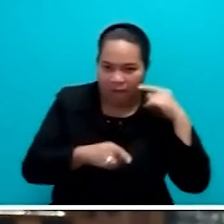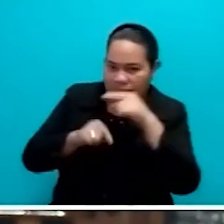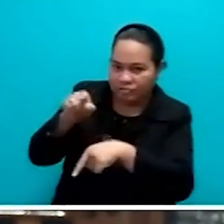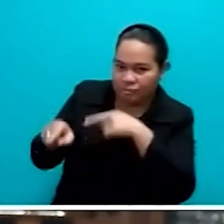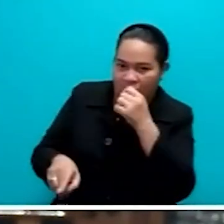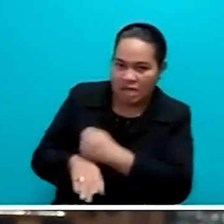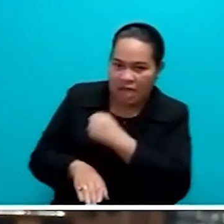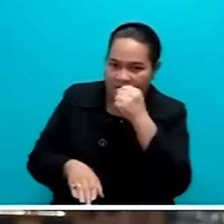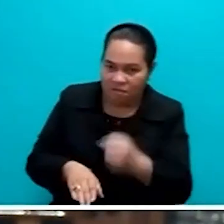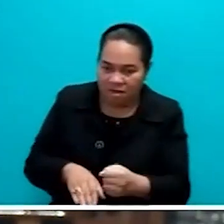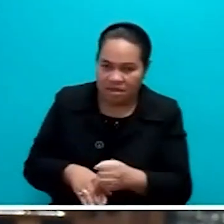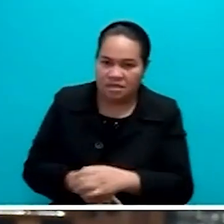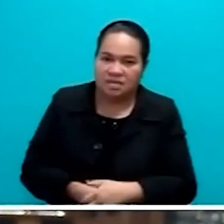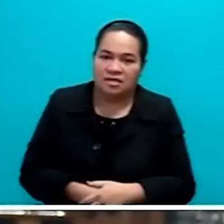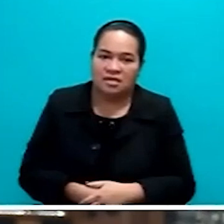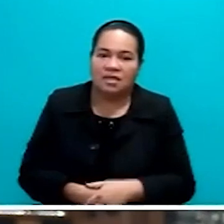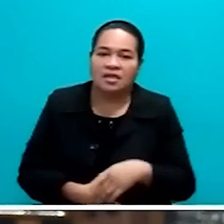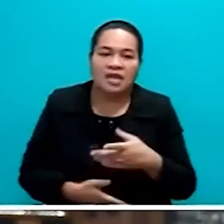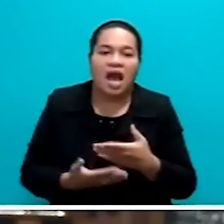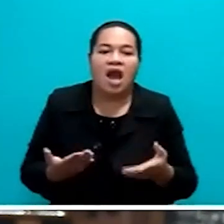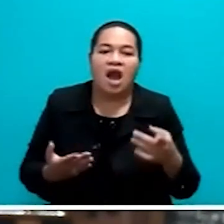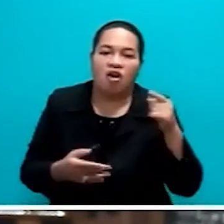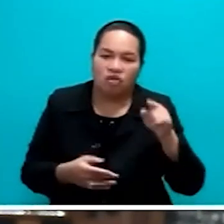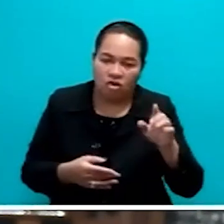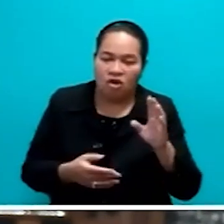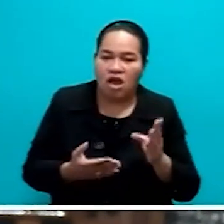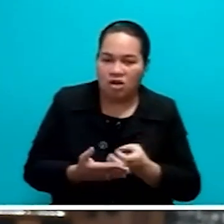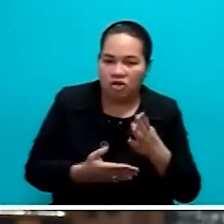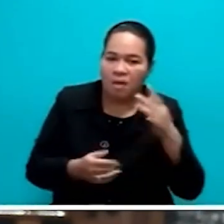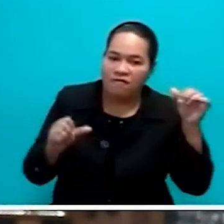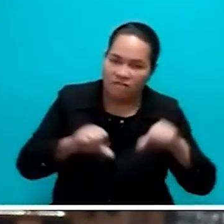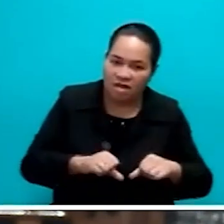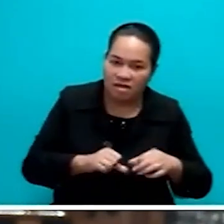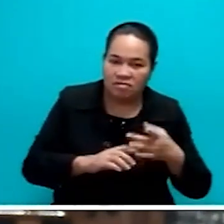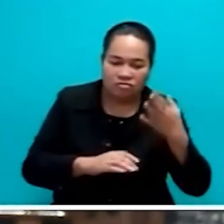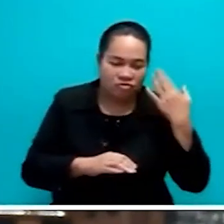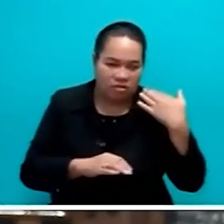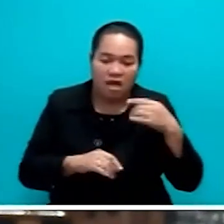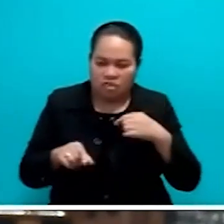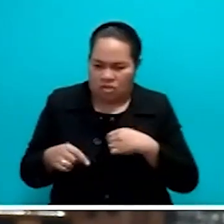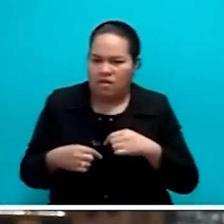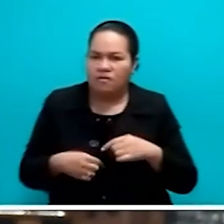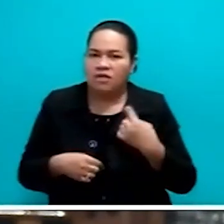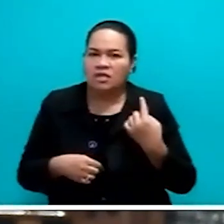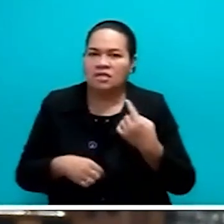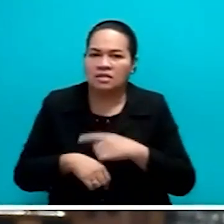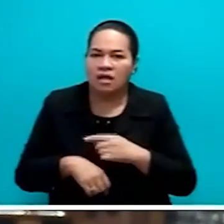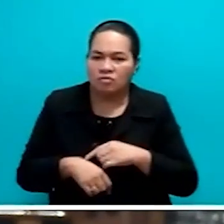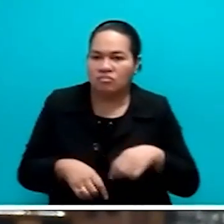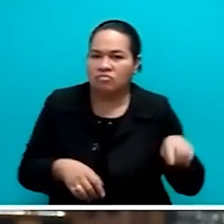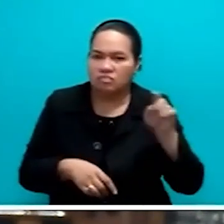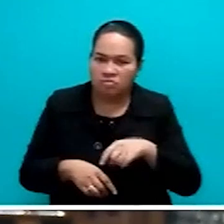in terms of how the economy has fared in our first year in office. They must understand, Mr. Speaker,